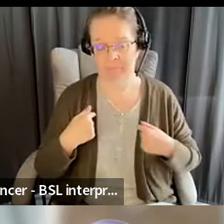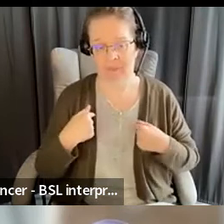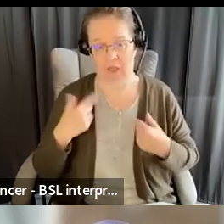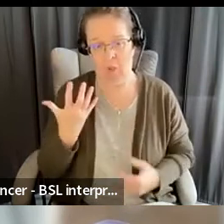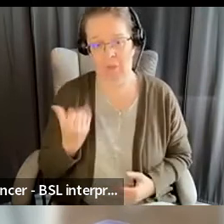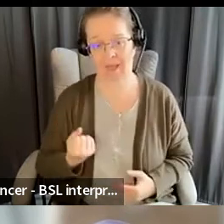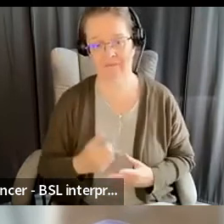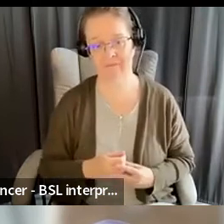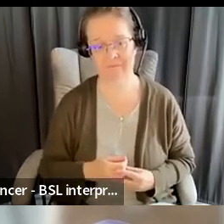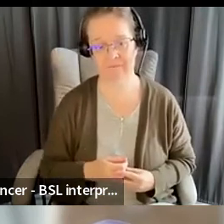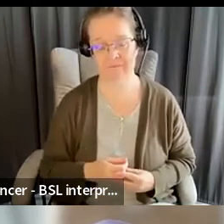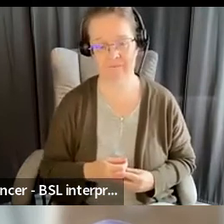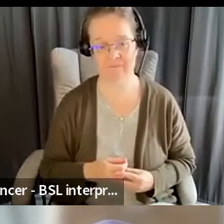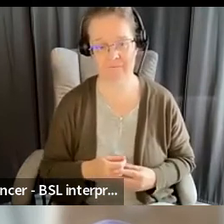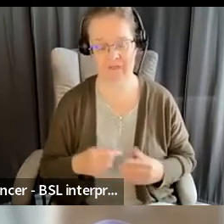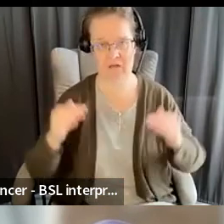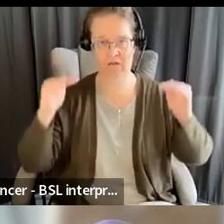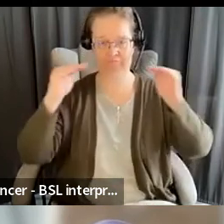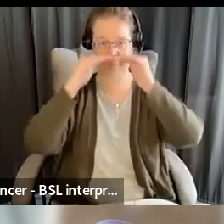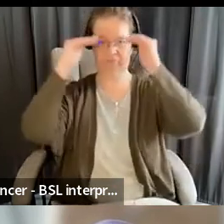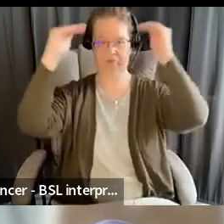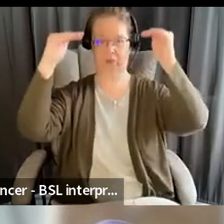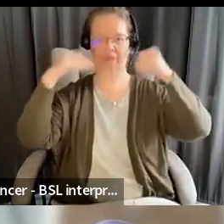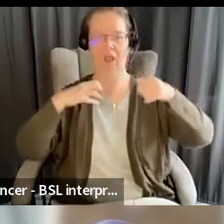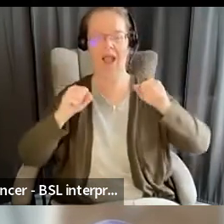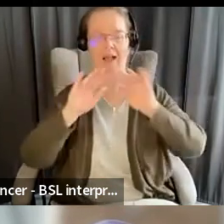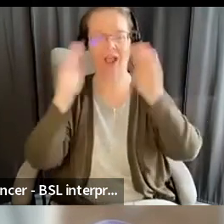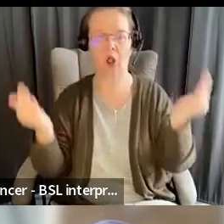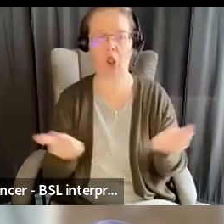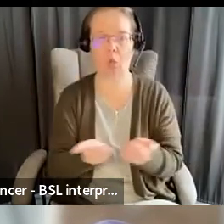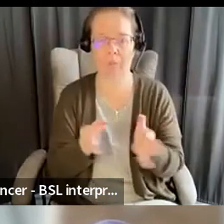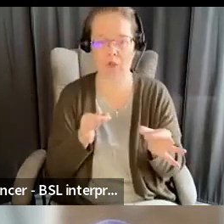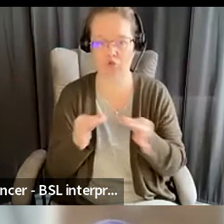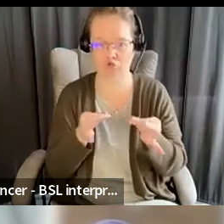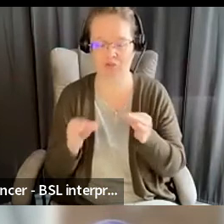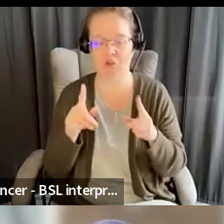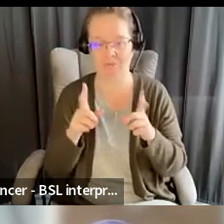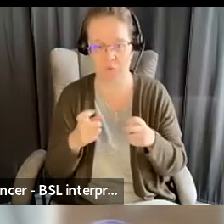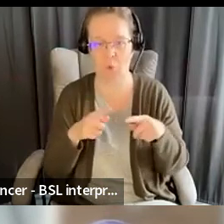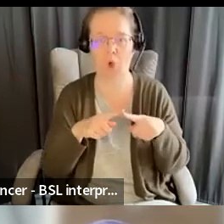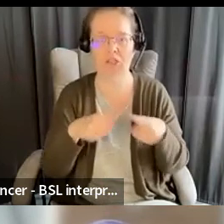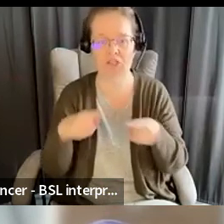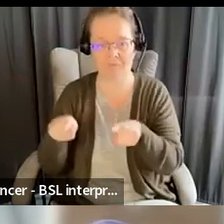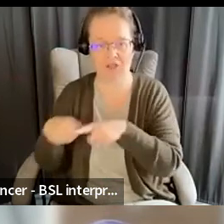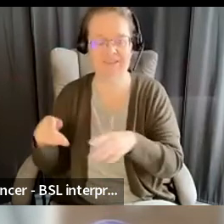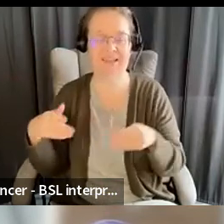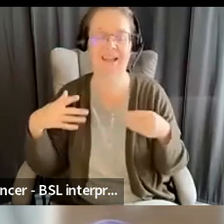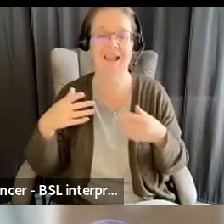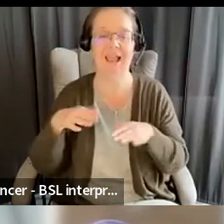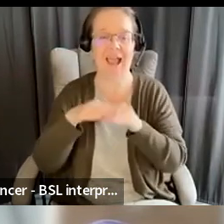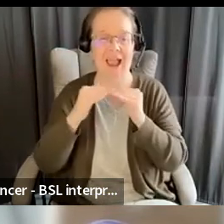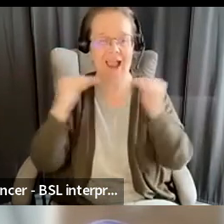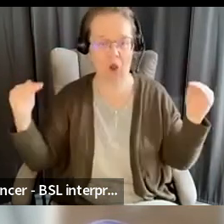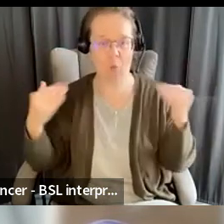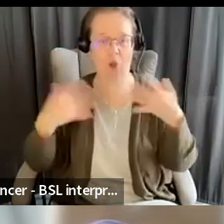have if we start at the top, a global strategy for diversity, equality and inclusion. And that's broken